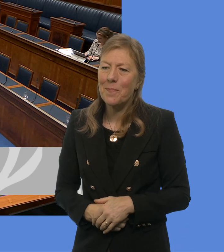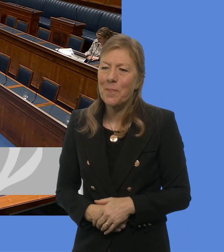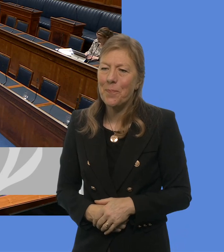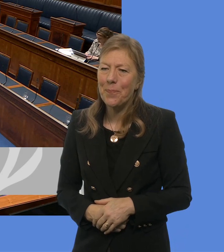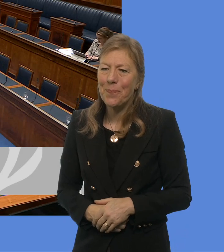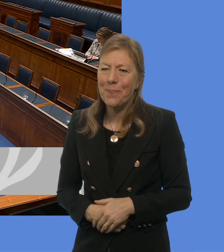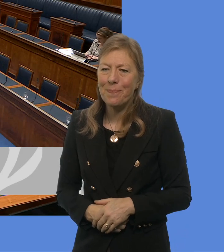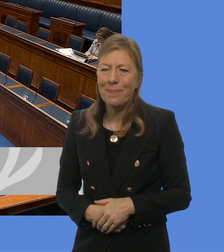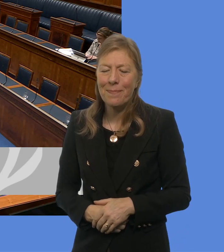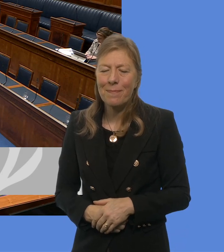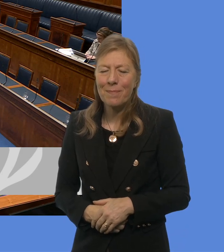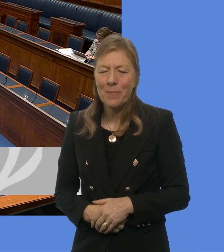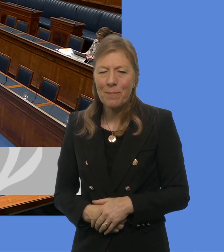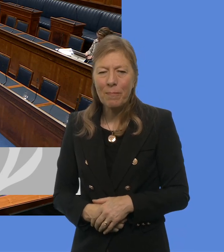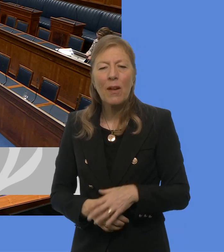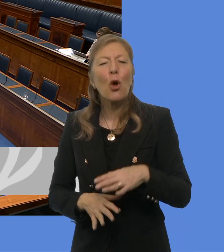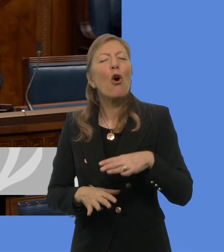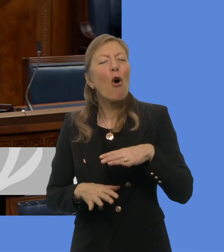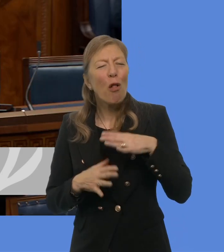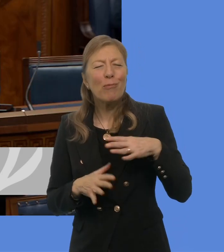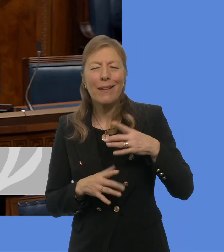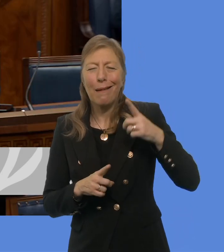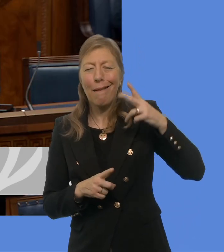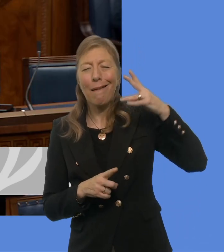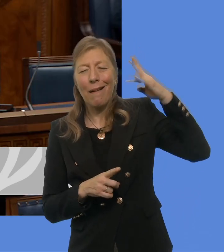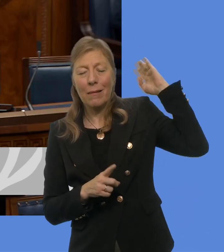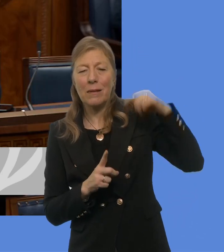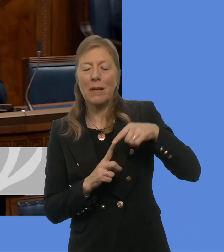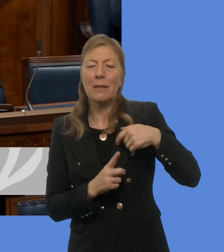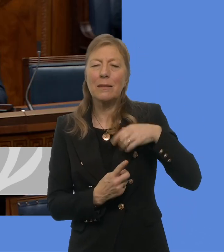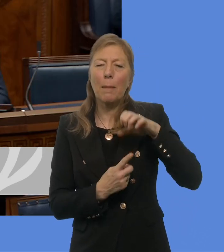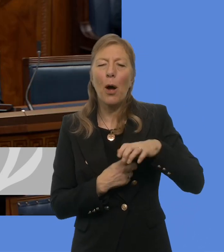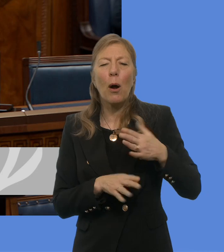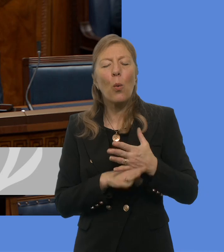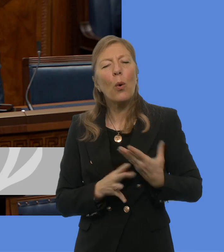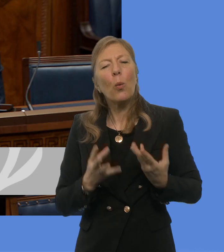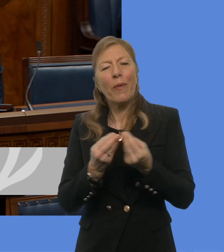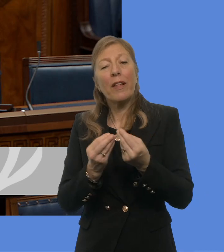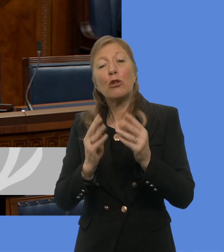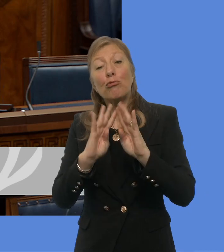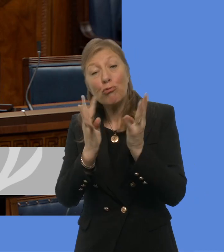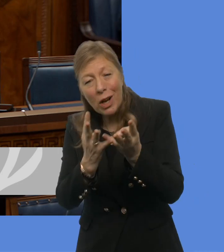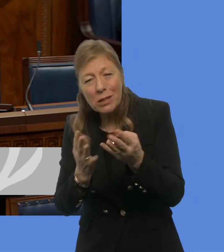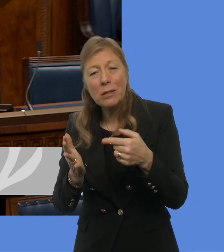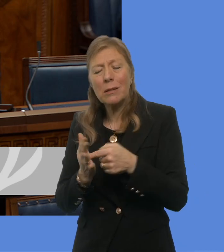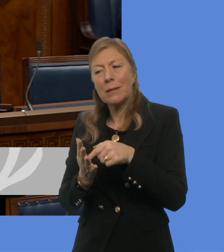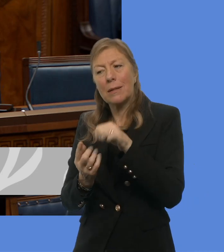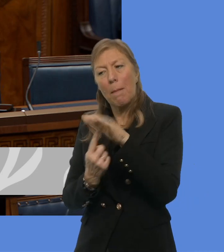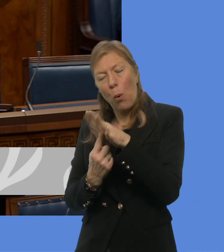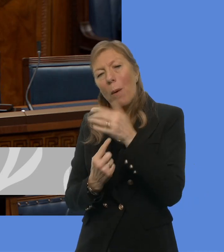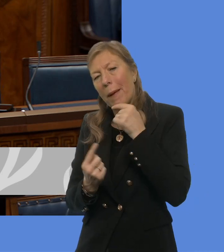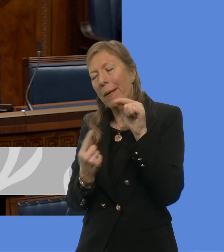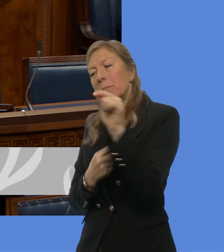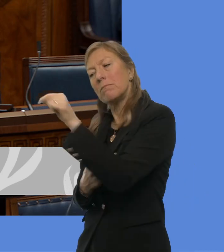For a number of years, the department is working collaboratively with the trusts and other stakeholders in an effort to stabilise that social workforce. It's been a